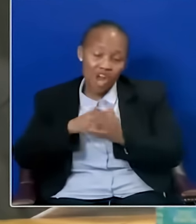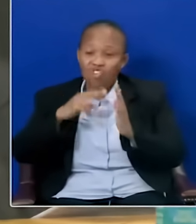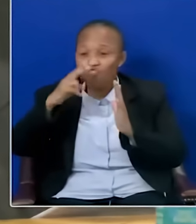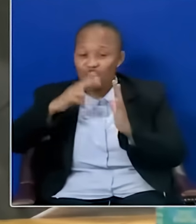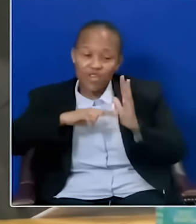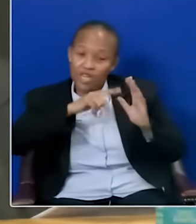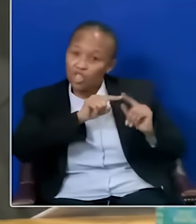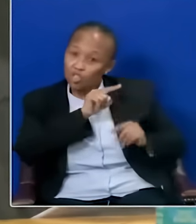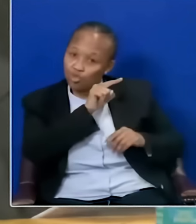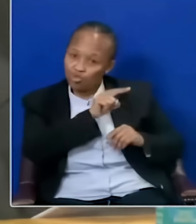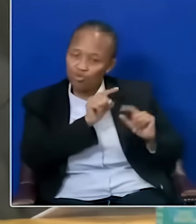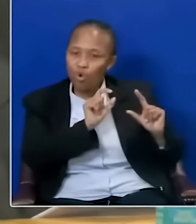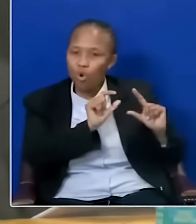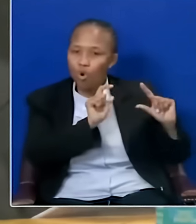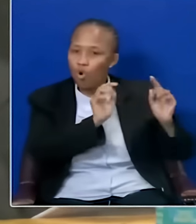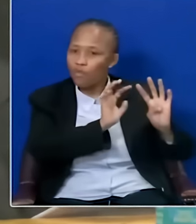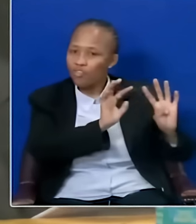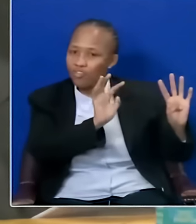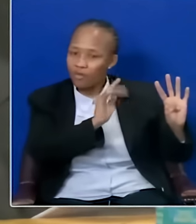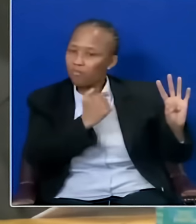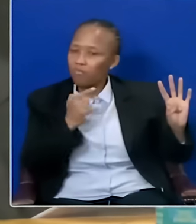that says in this regard.